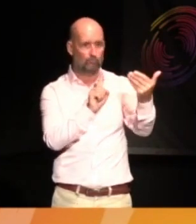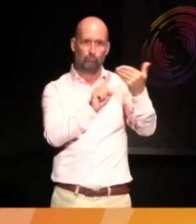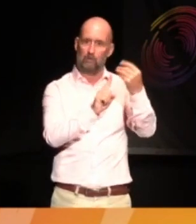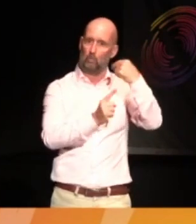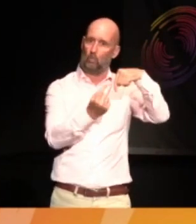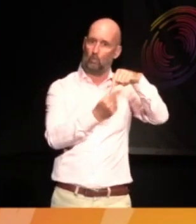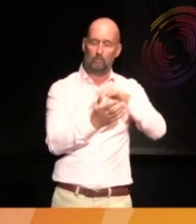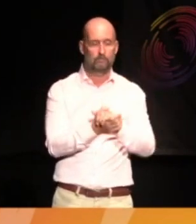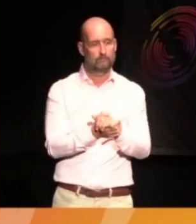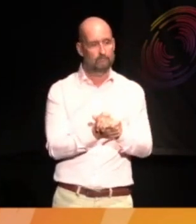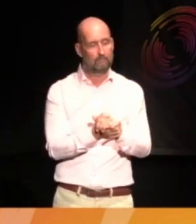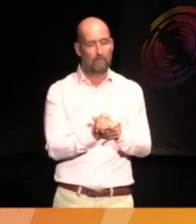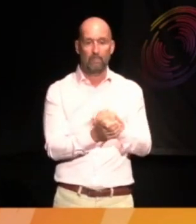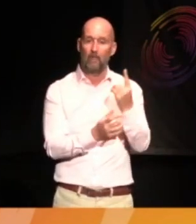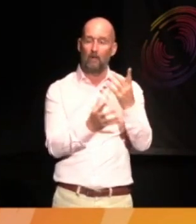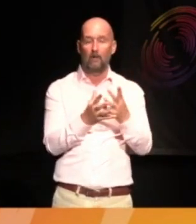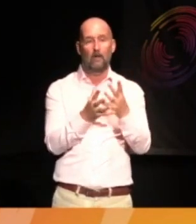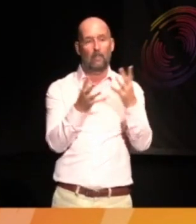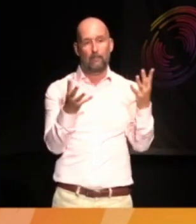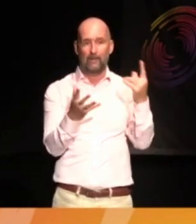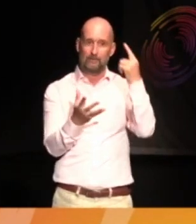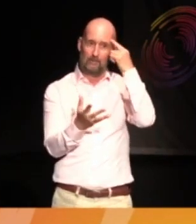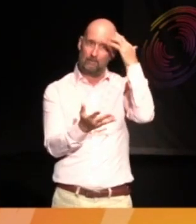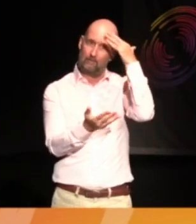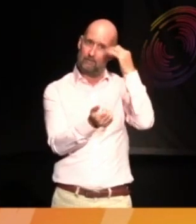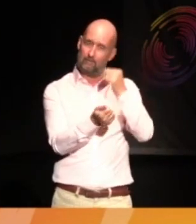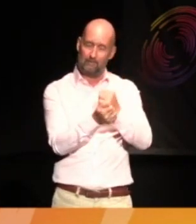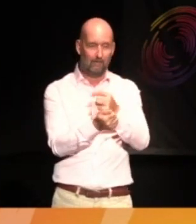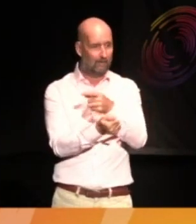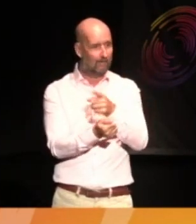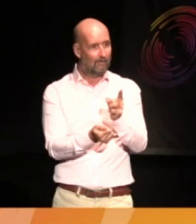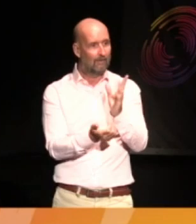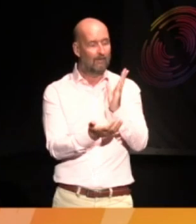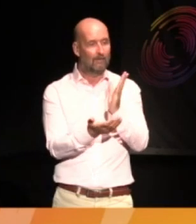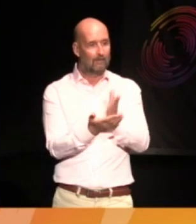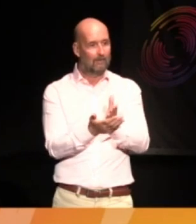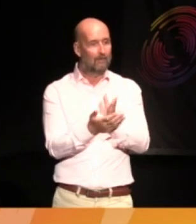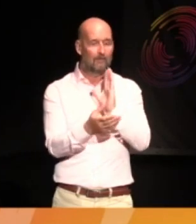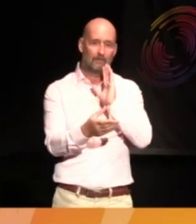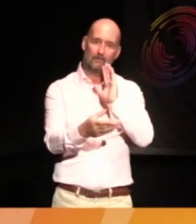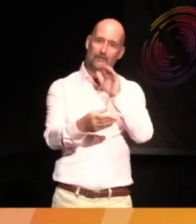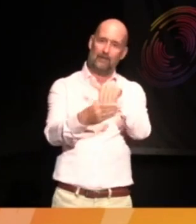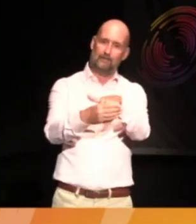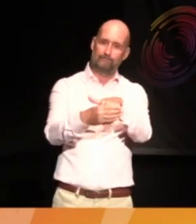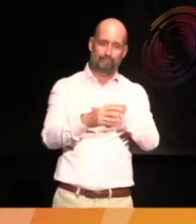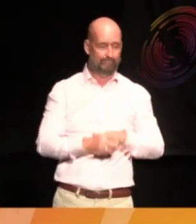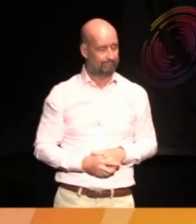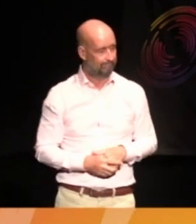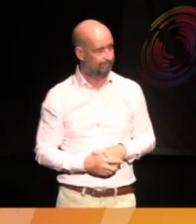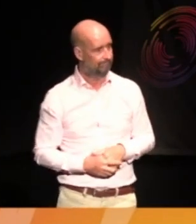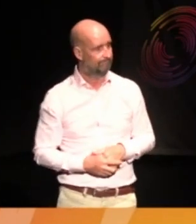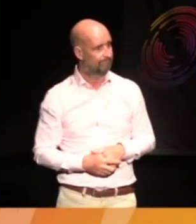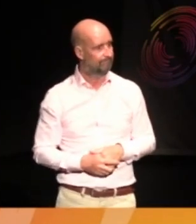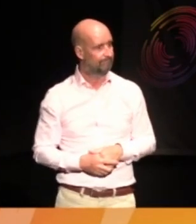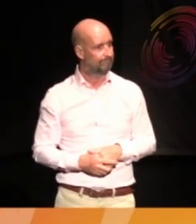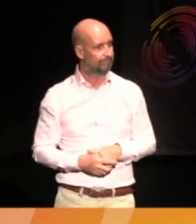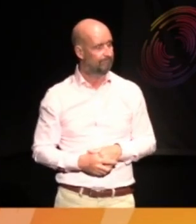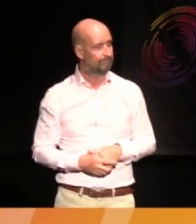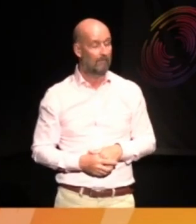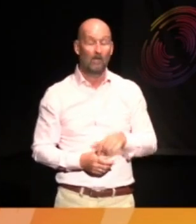the big takeaway from this, I think, is get some skin in the game. Yes. I was lucky